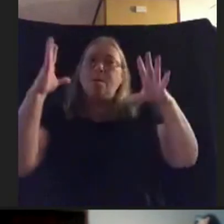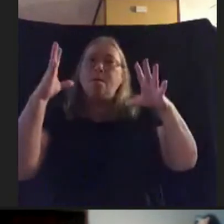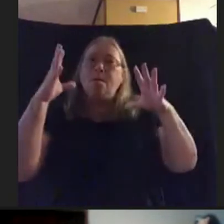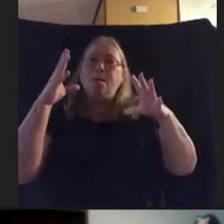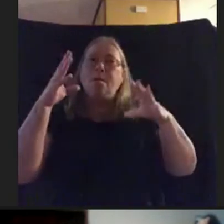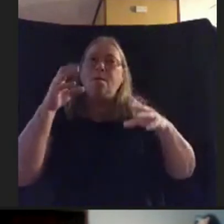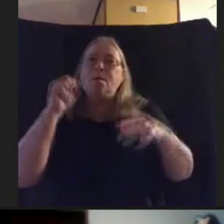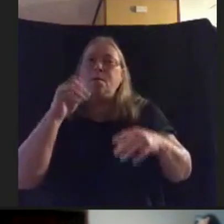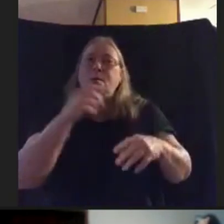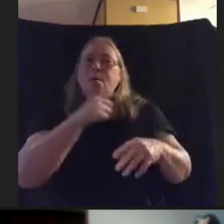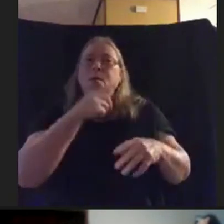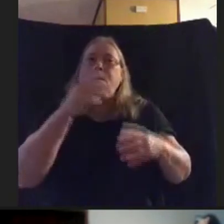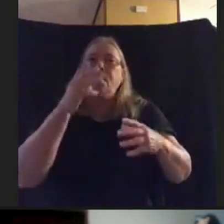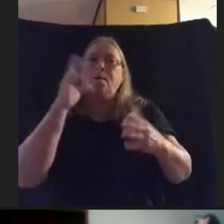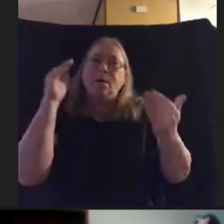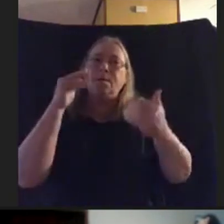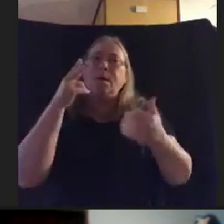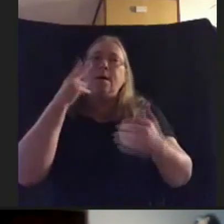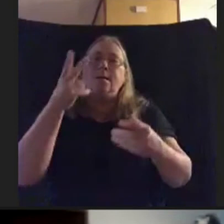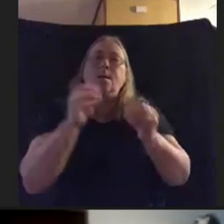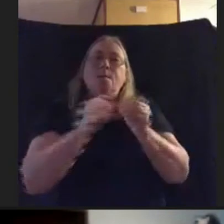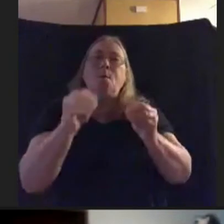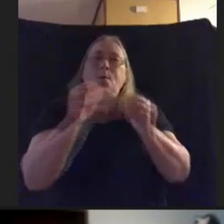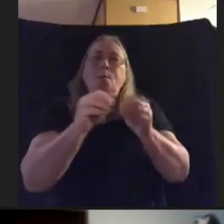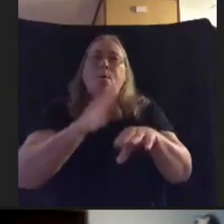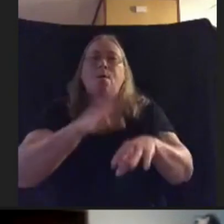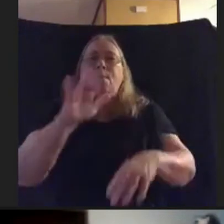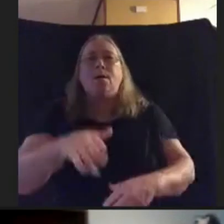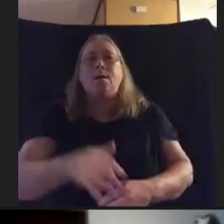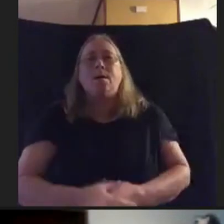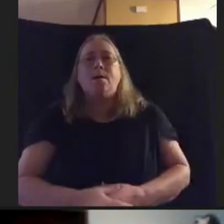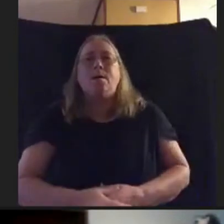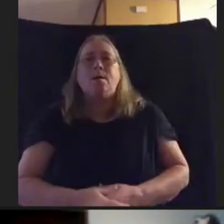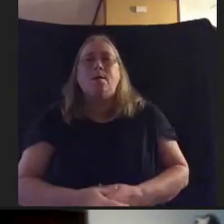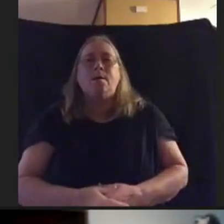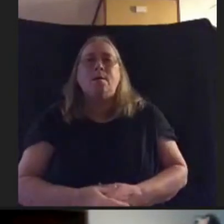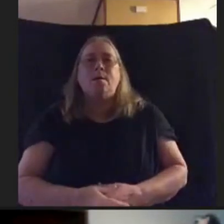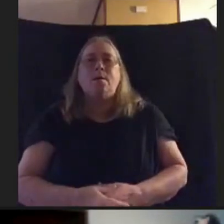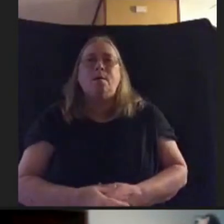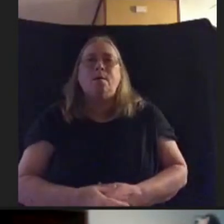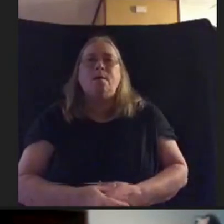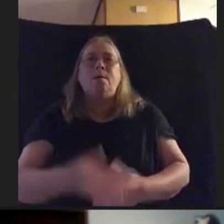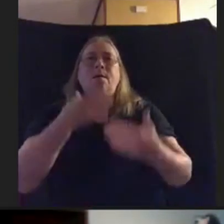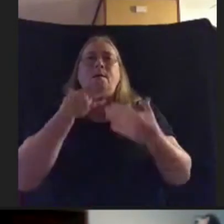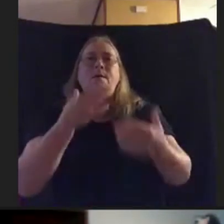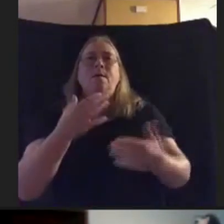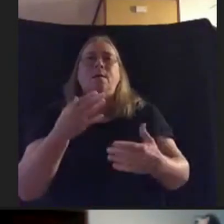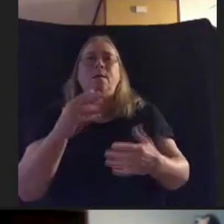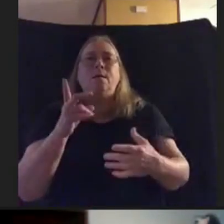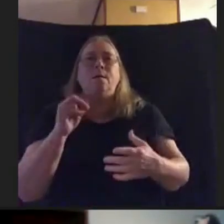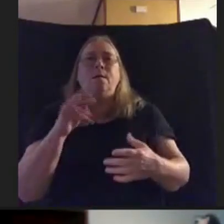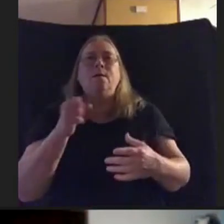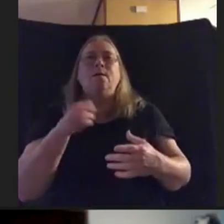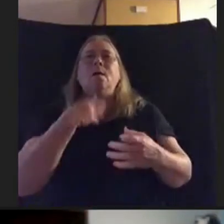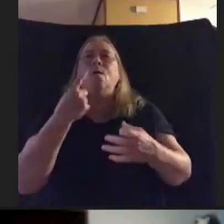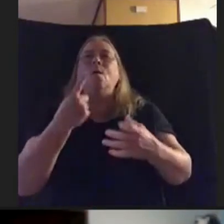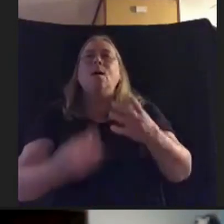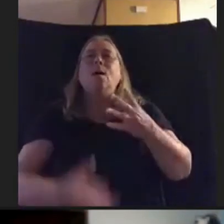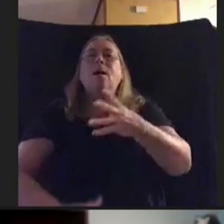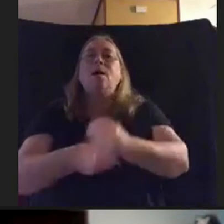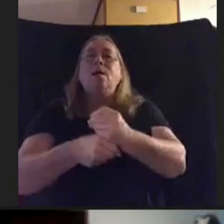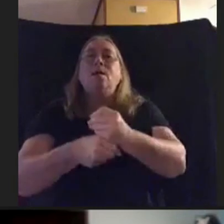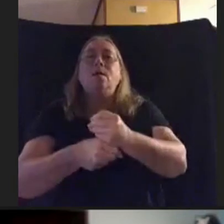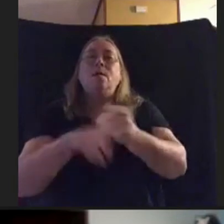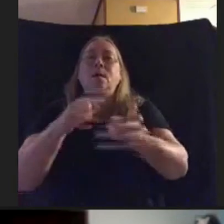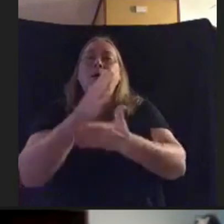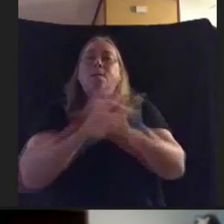expect to see more and more happening on that within the coming weeks. Thank you, Dr. Dobbs. Go ahead, Jim. Well, the only other thing I would add is just things that we've